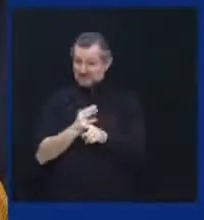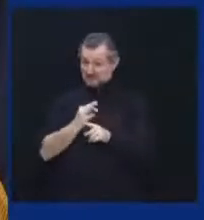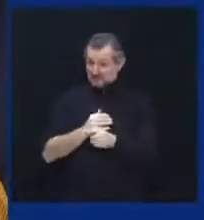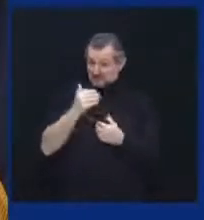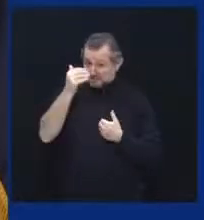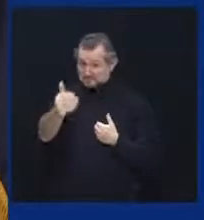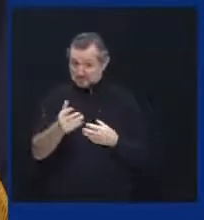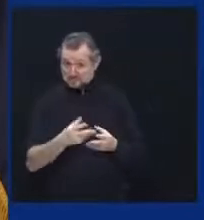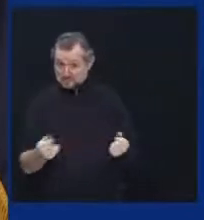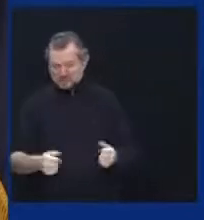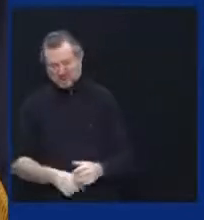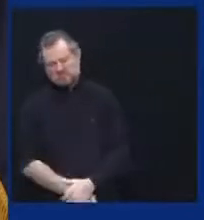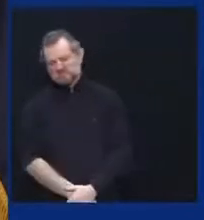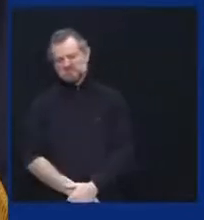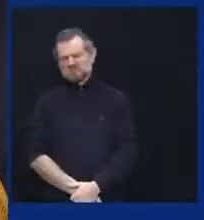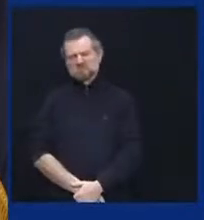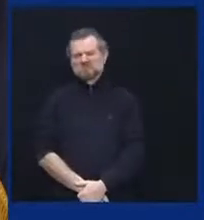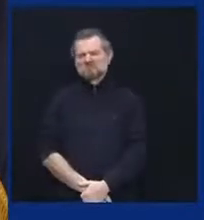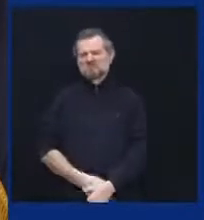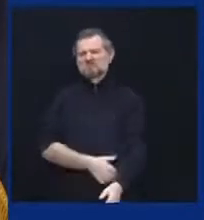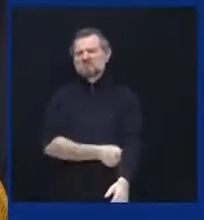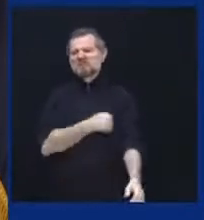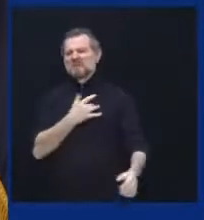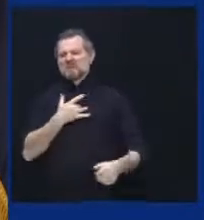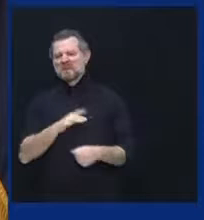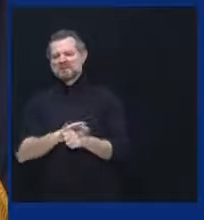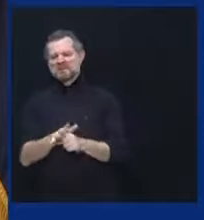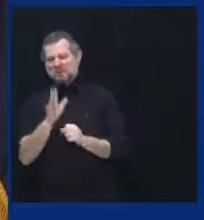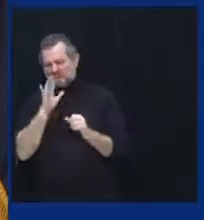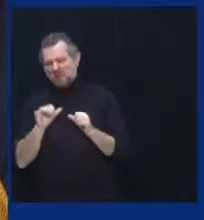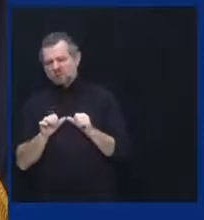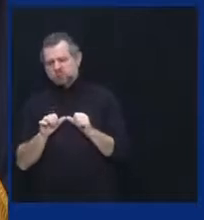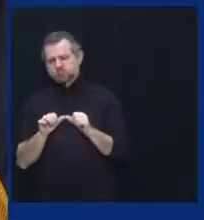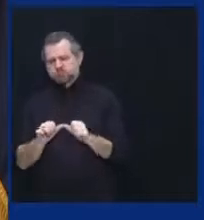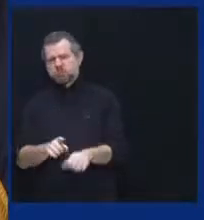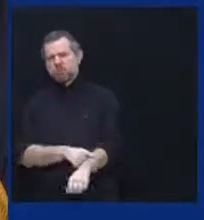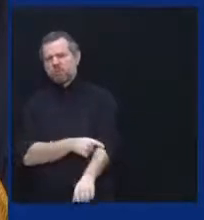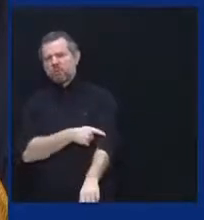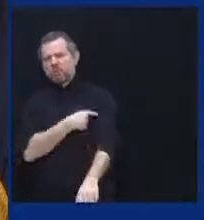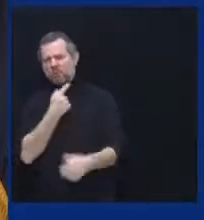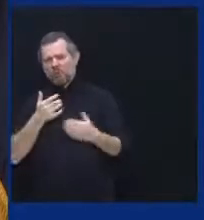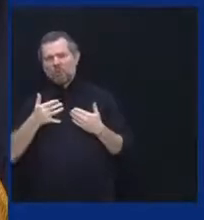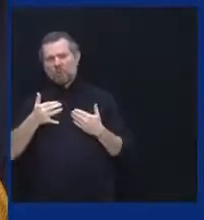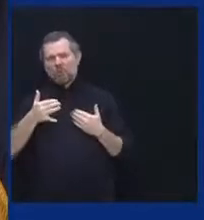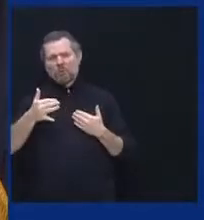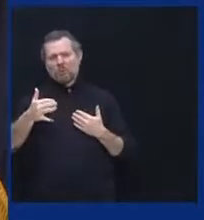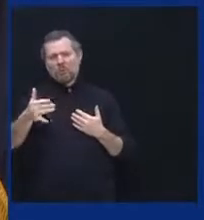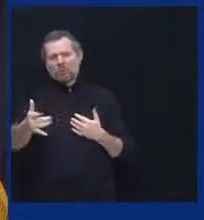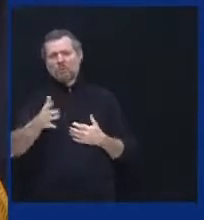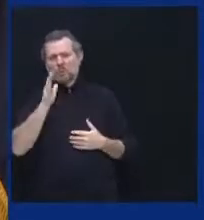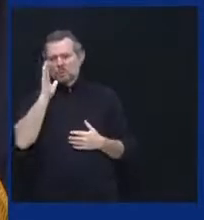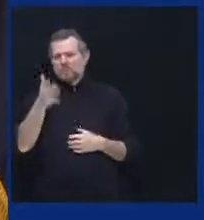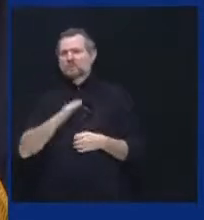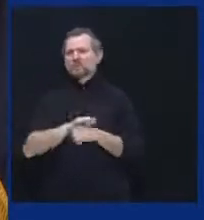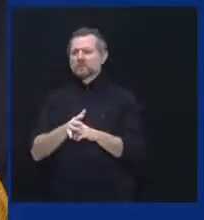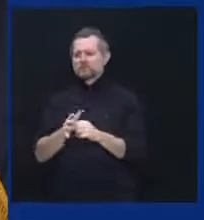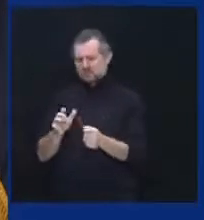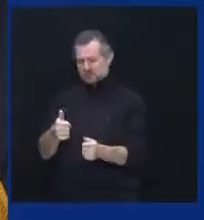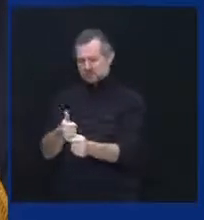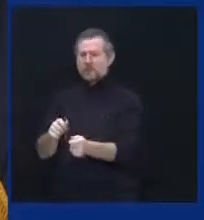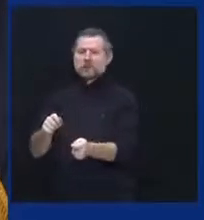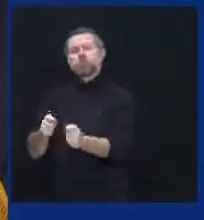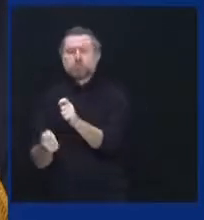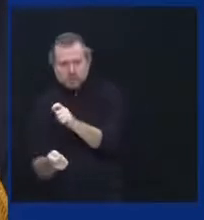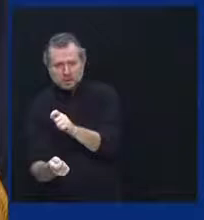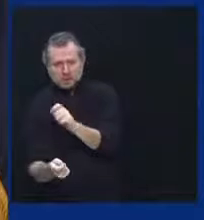believe this virus is going to be around a long time. And I believe it will mutate. And I believe it's